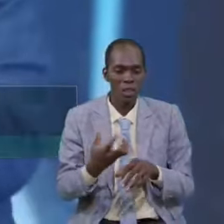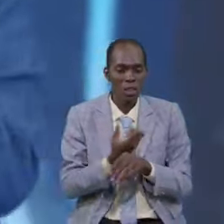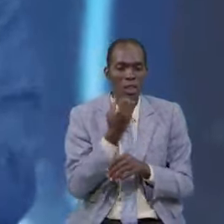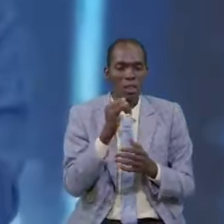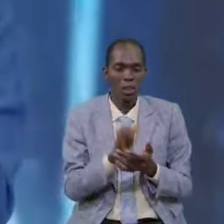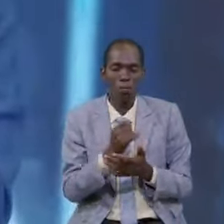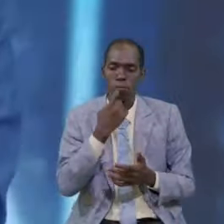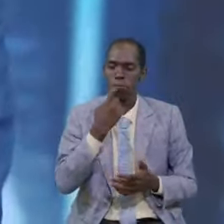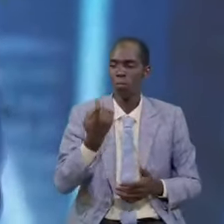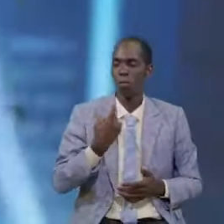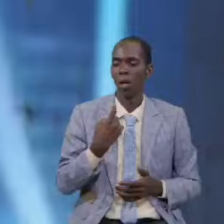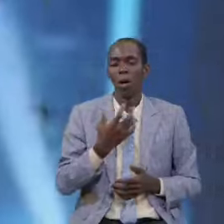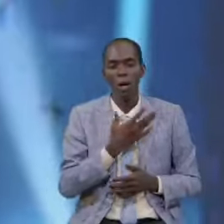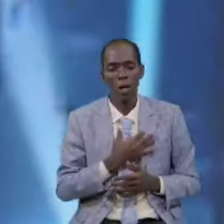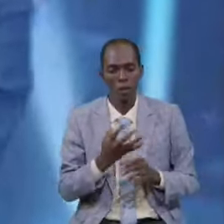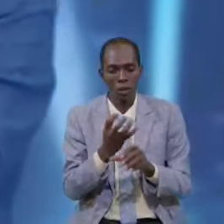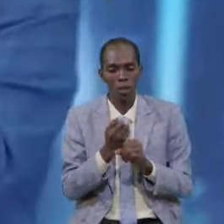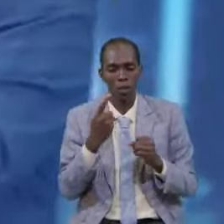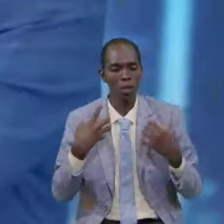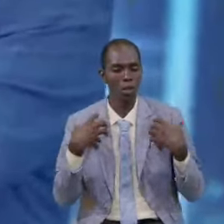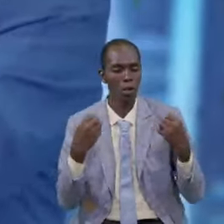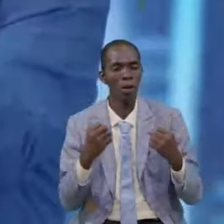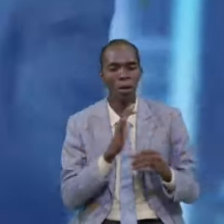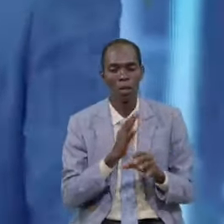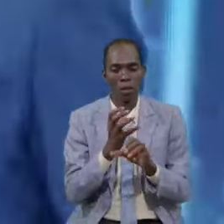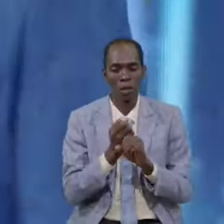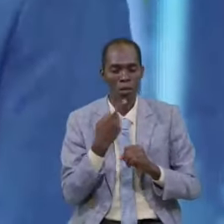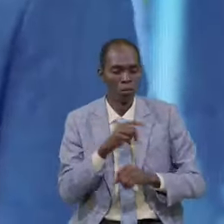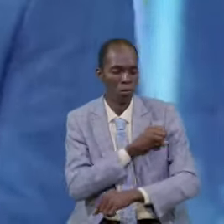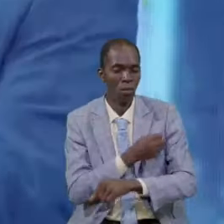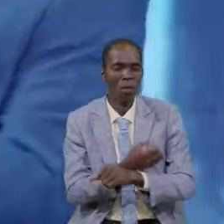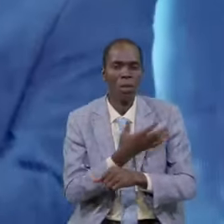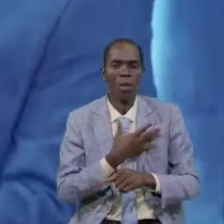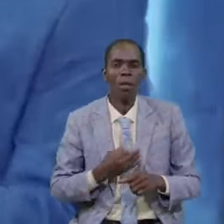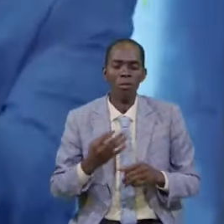courage, is going to have the strength, and is going to be and to do what